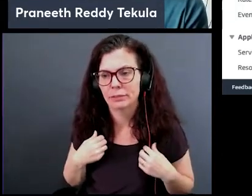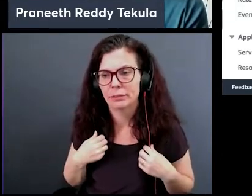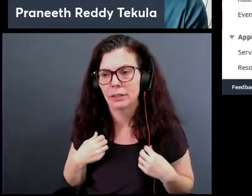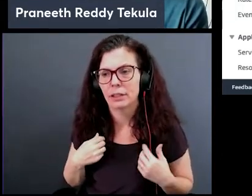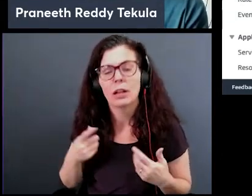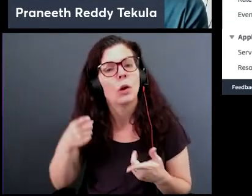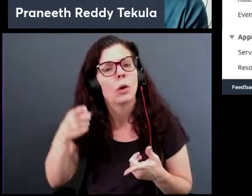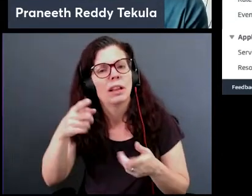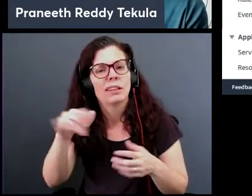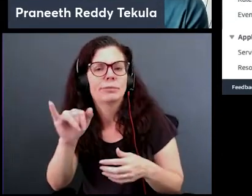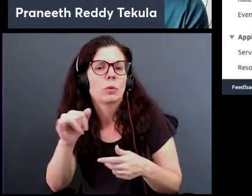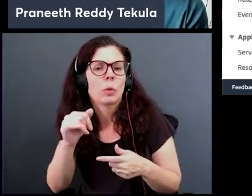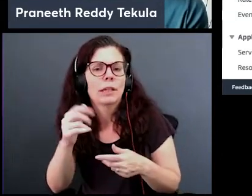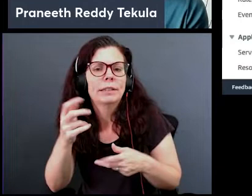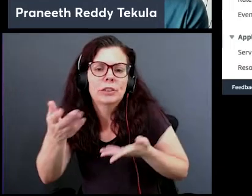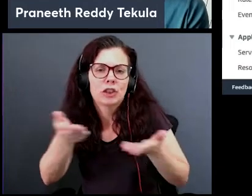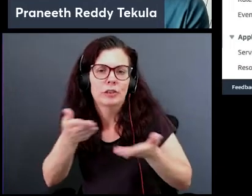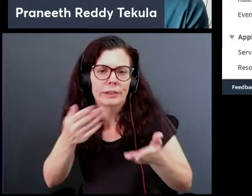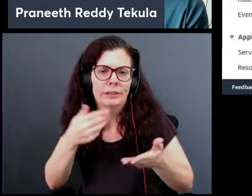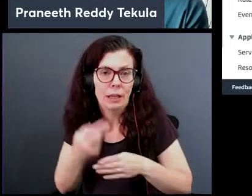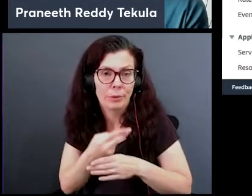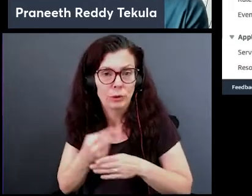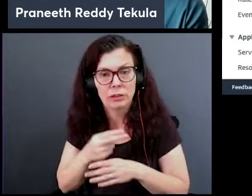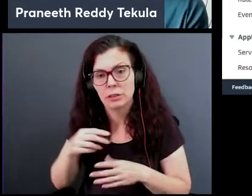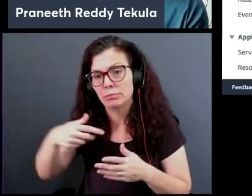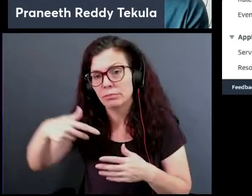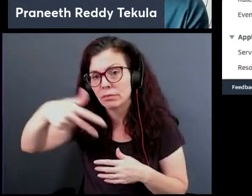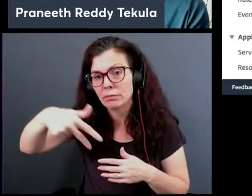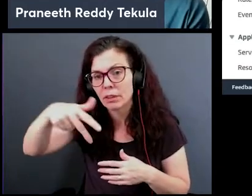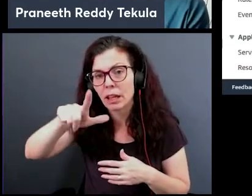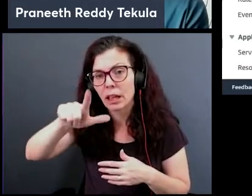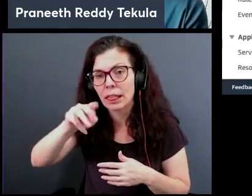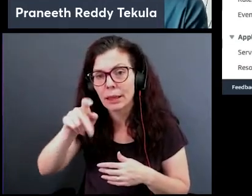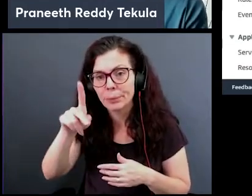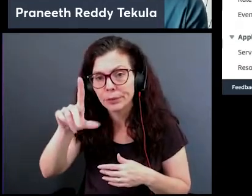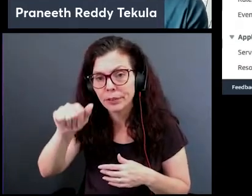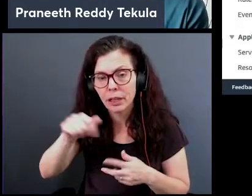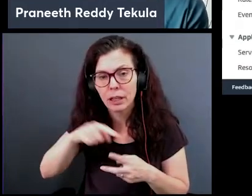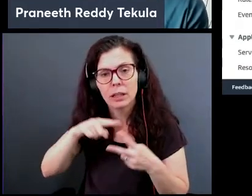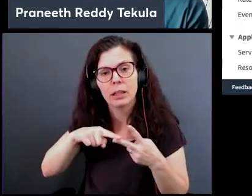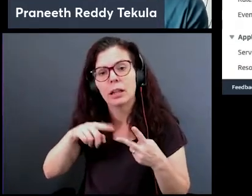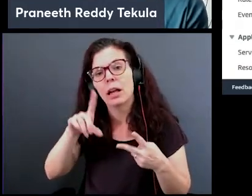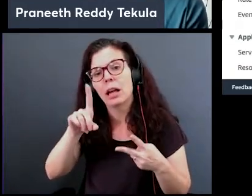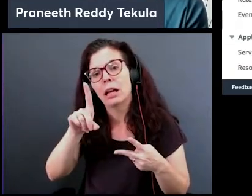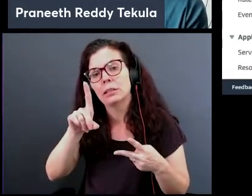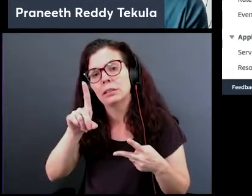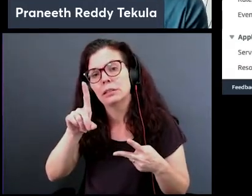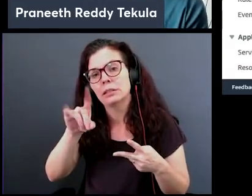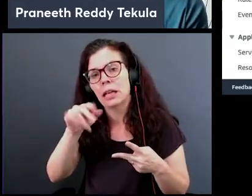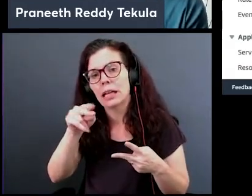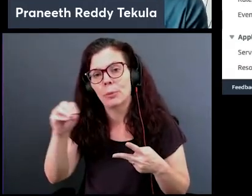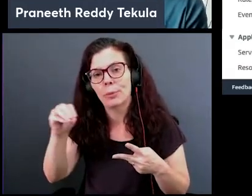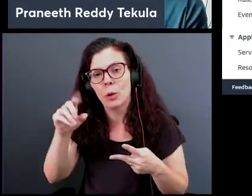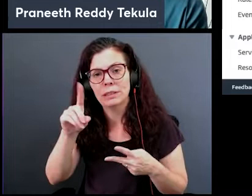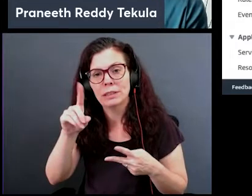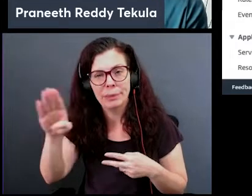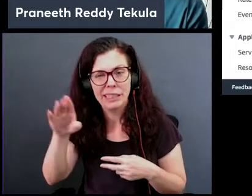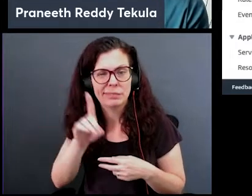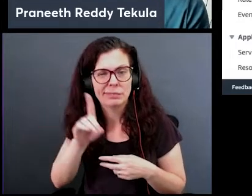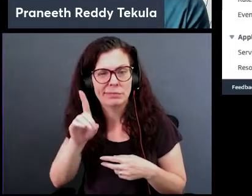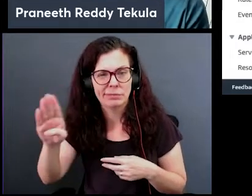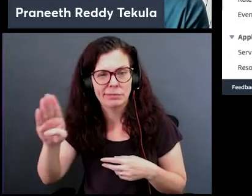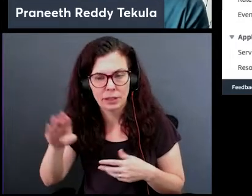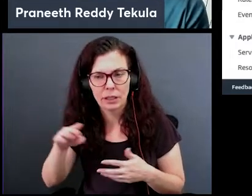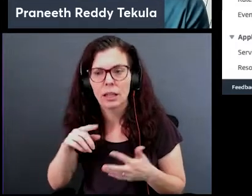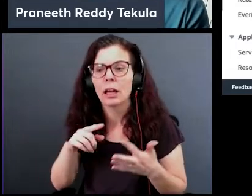that I'm using from my application? I have Lambdas, I have DynamoDB as a database tier. And talking about CloudWatch agent,